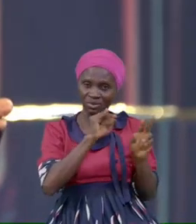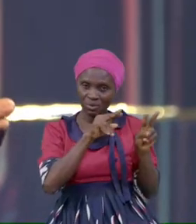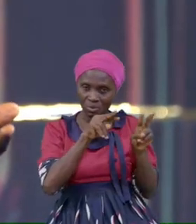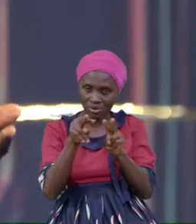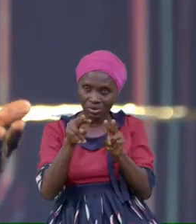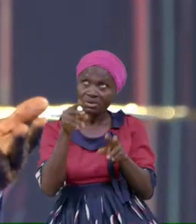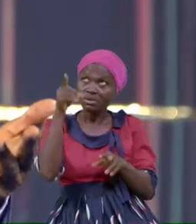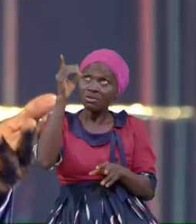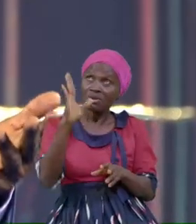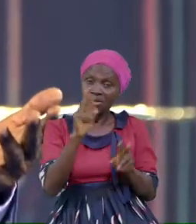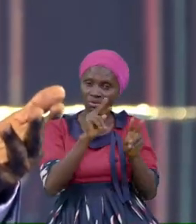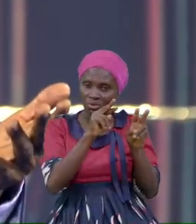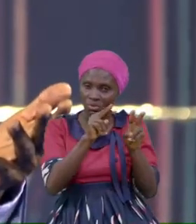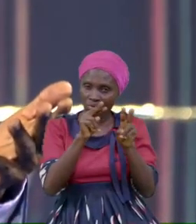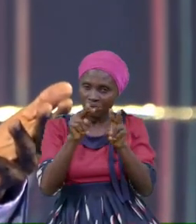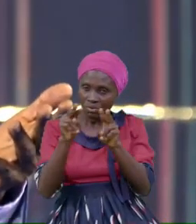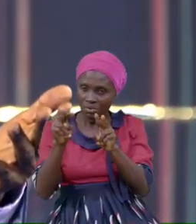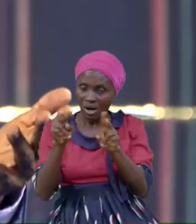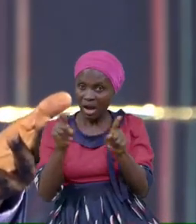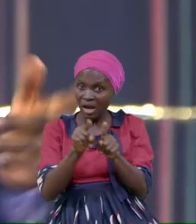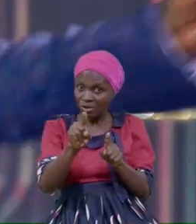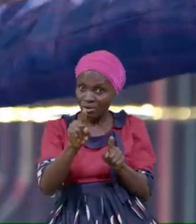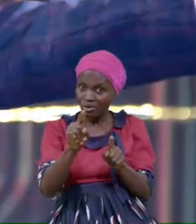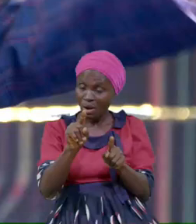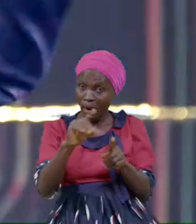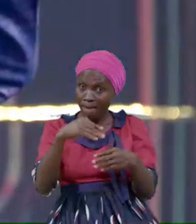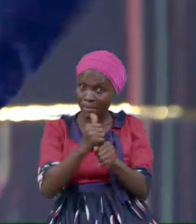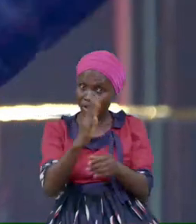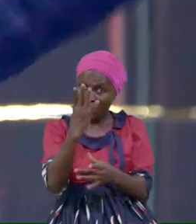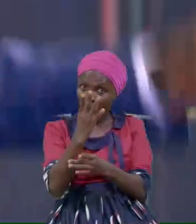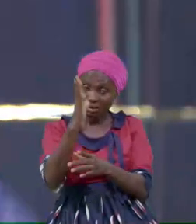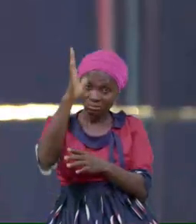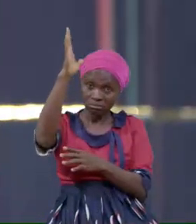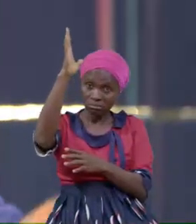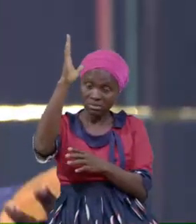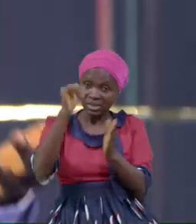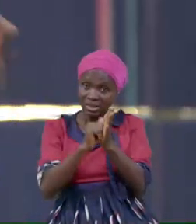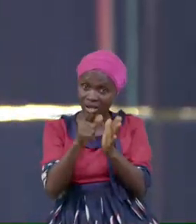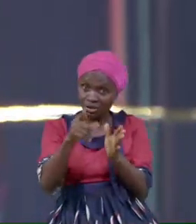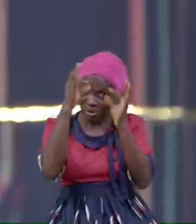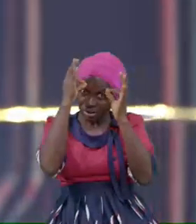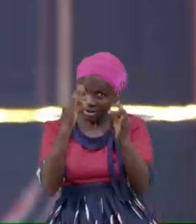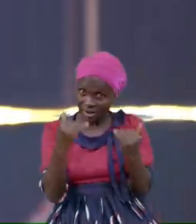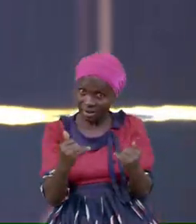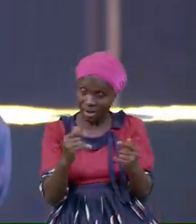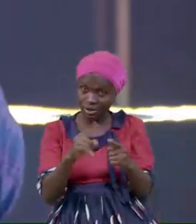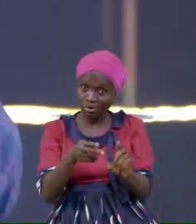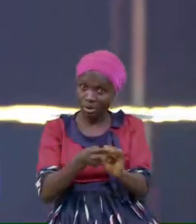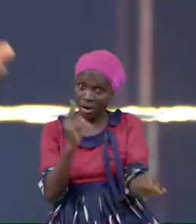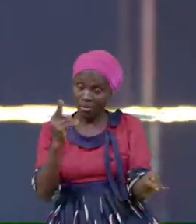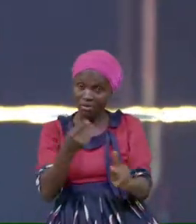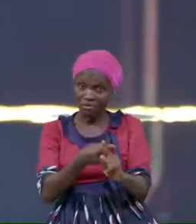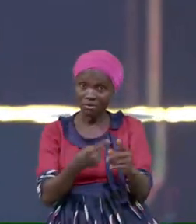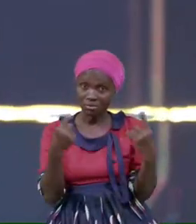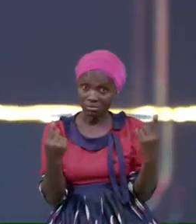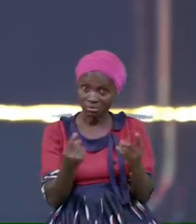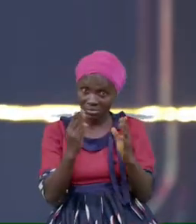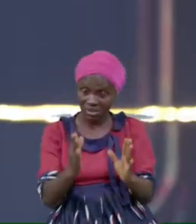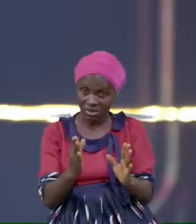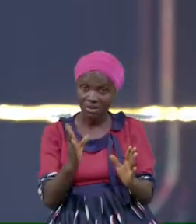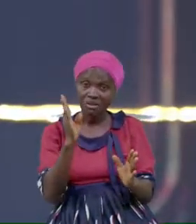up your hand and you're making up your mind that you come out from among them and you come into the